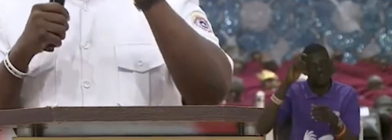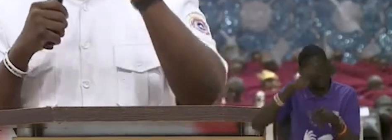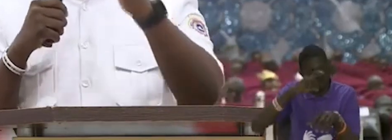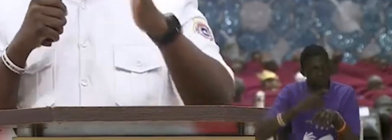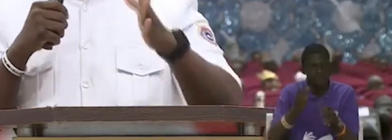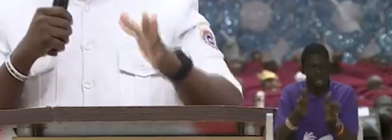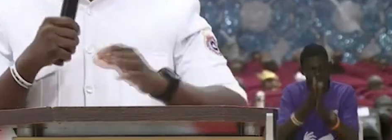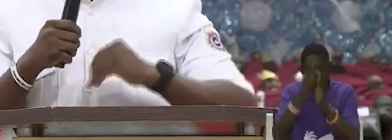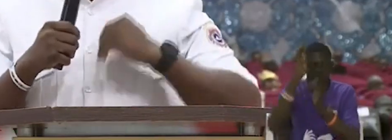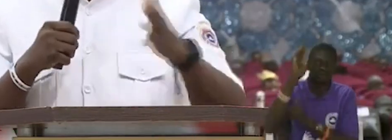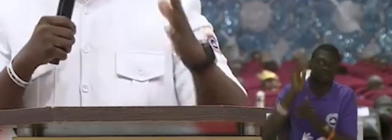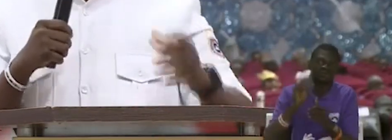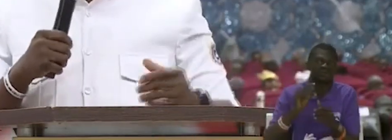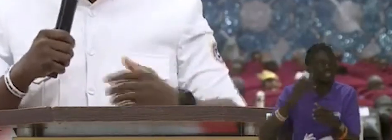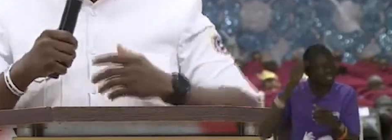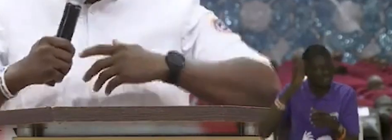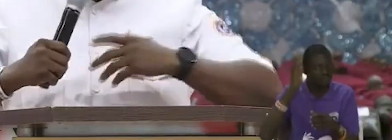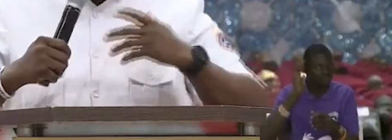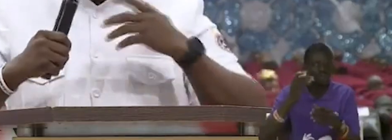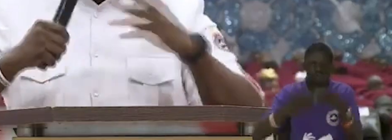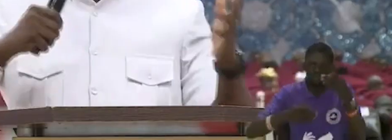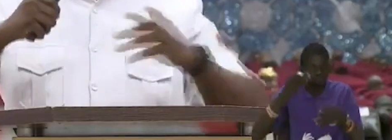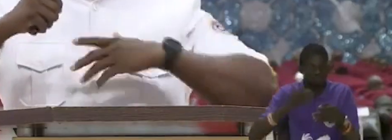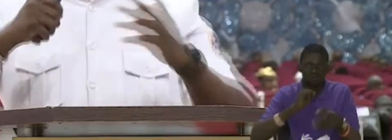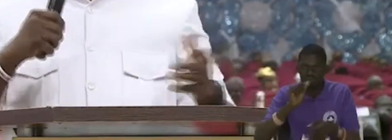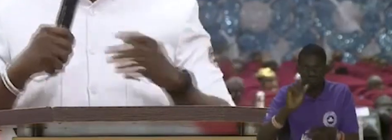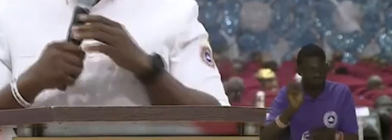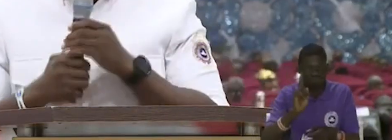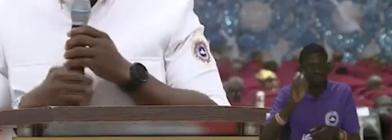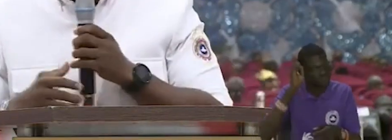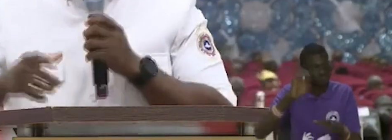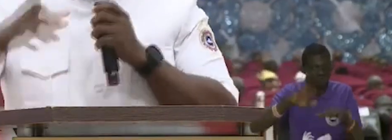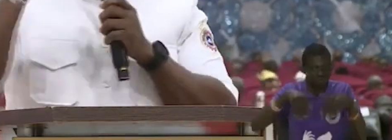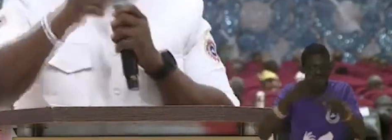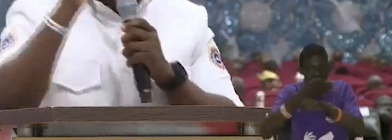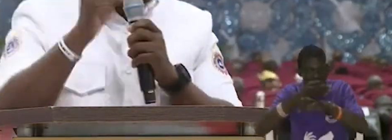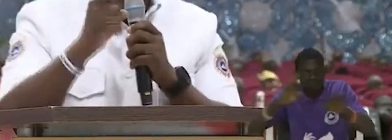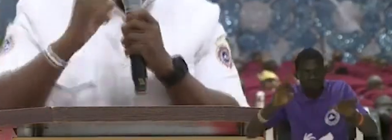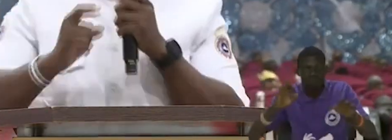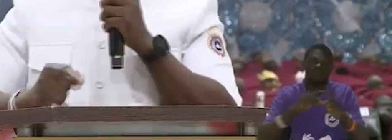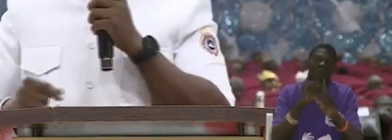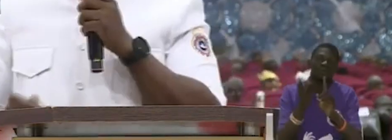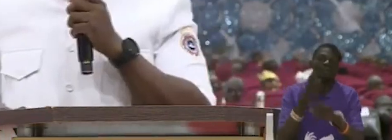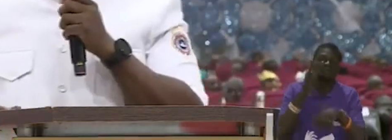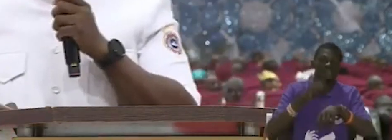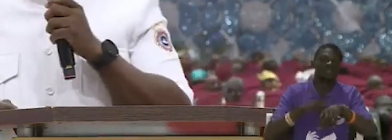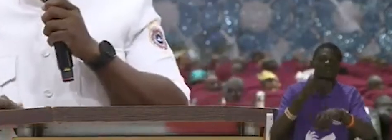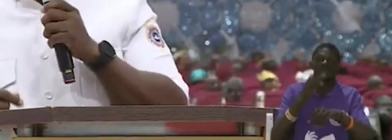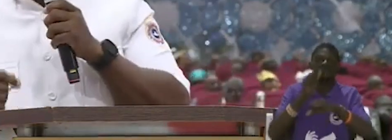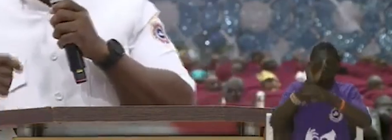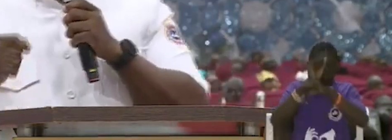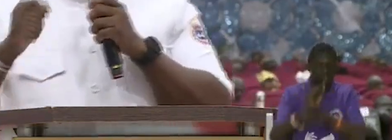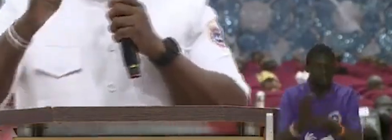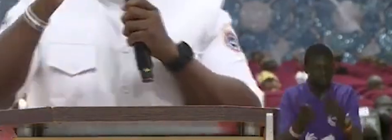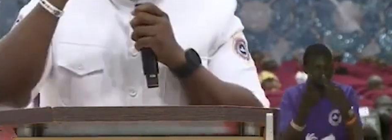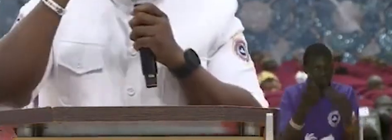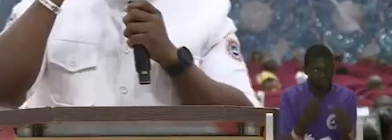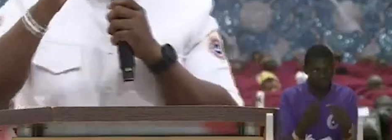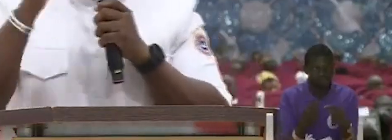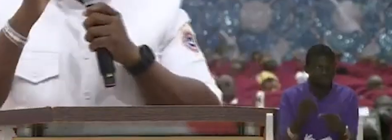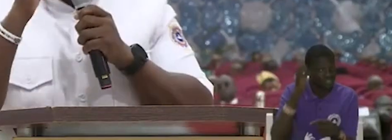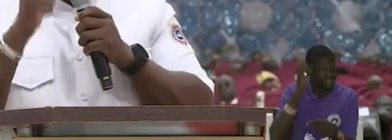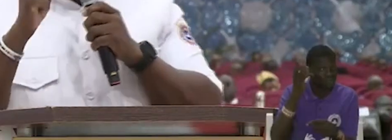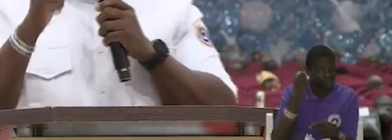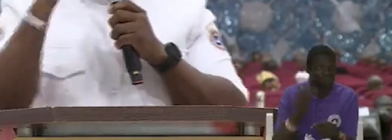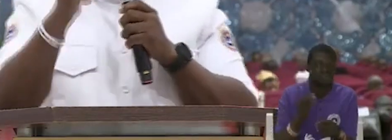Bible says he would not judge you, would give to you as willingly as you want. When the turn of the slave came, he was